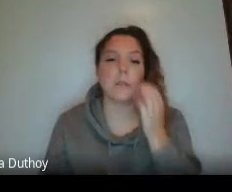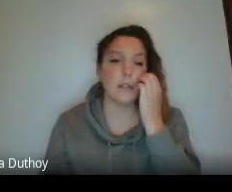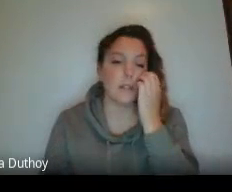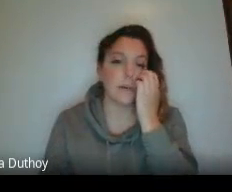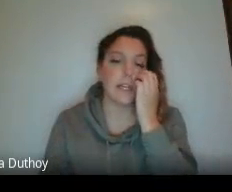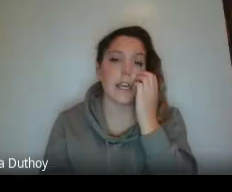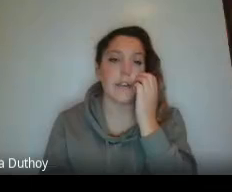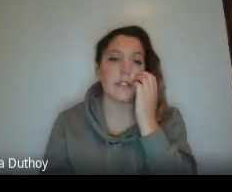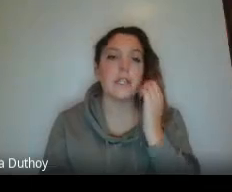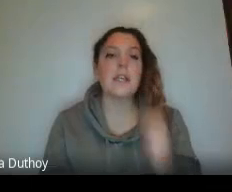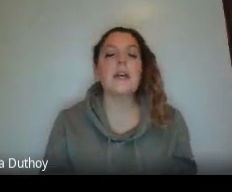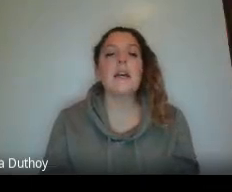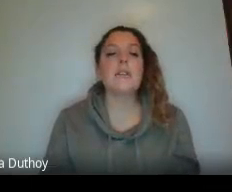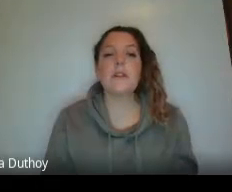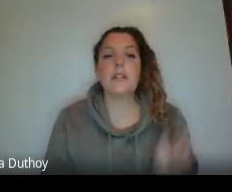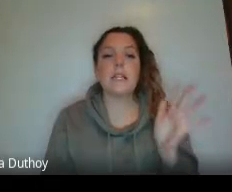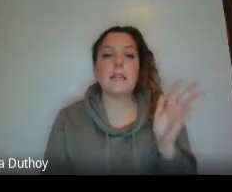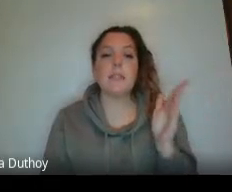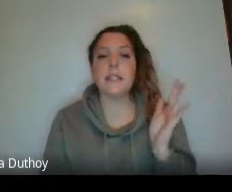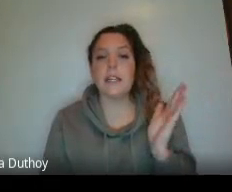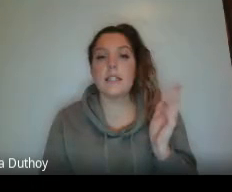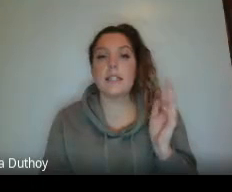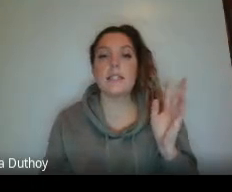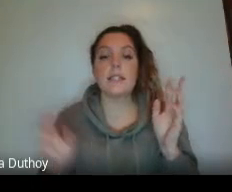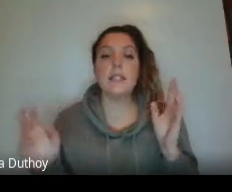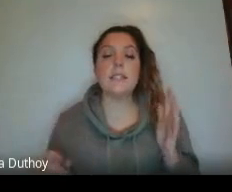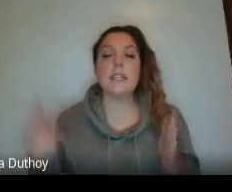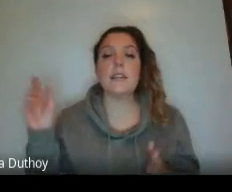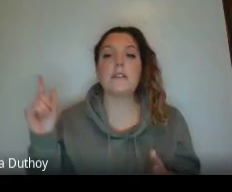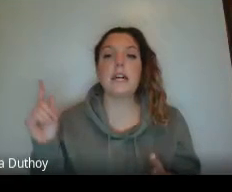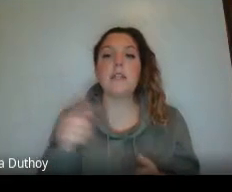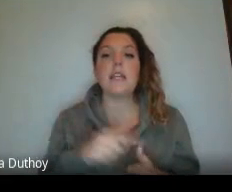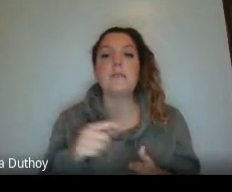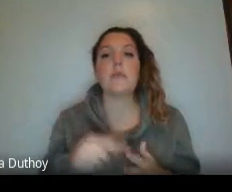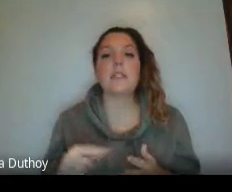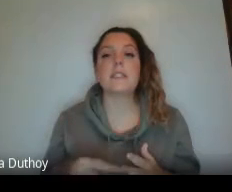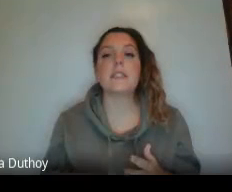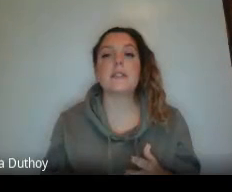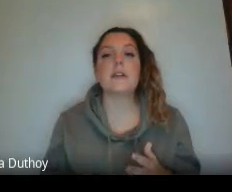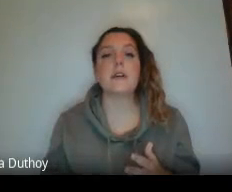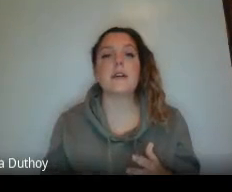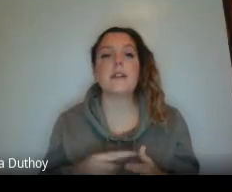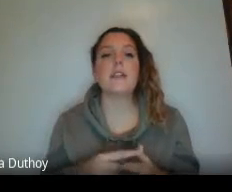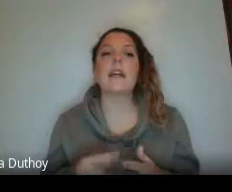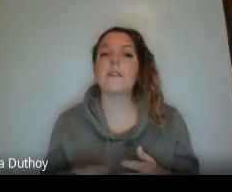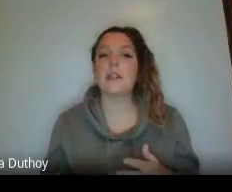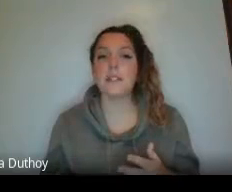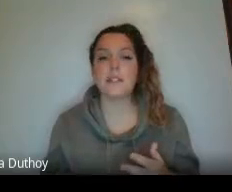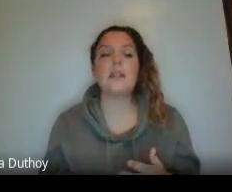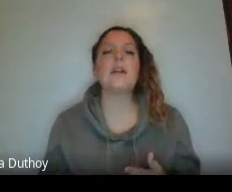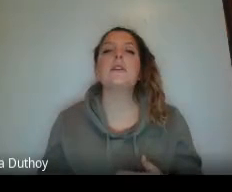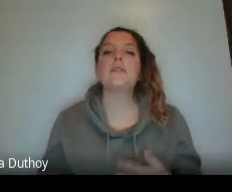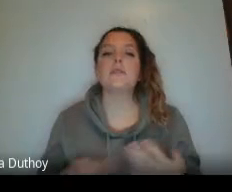like you would do in English. So your non-dominant hand is the list, and your dominant hand points to each thing on